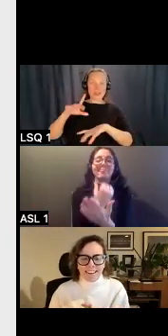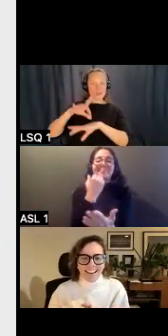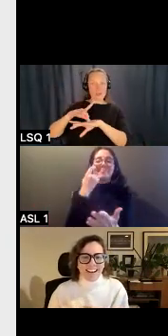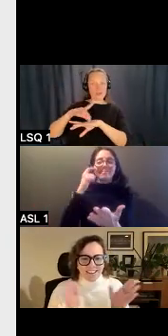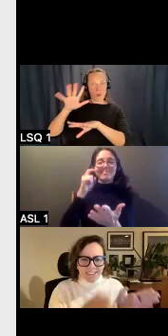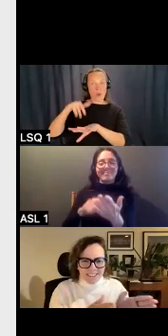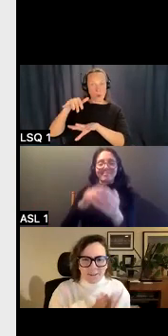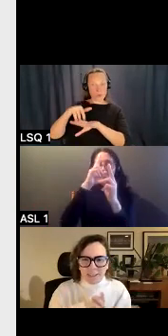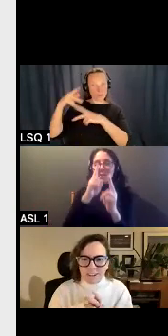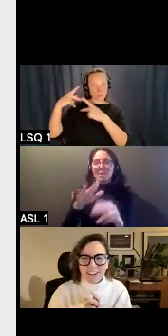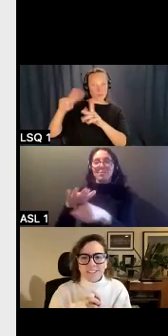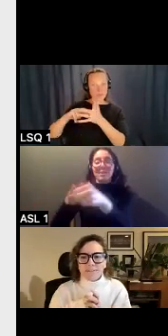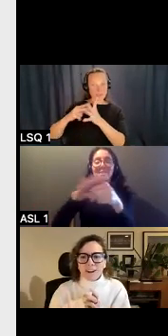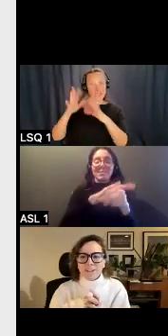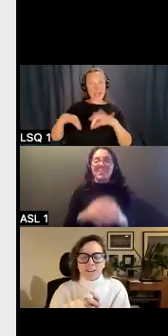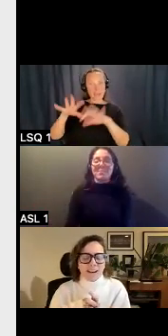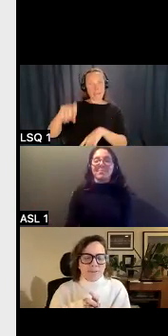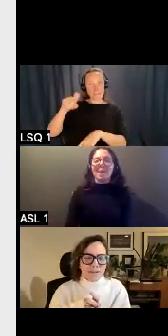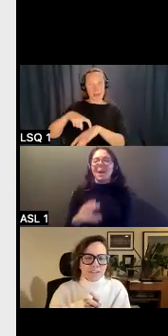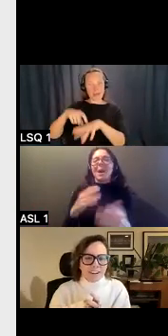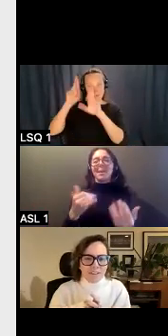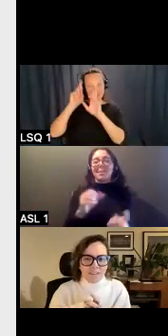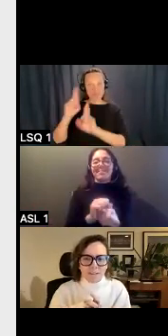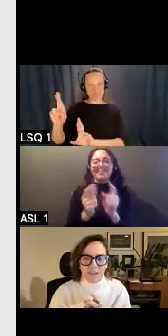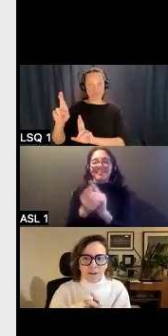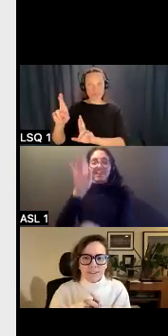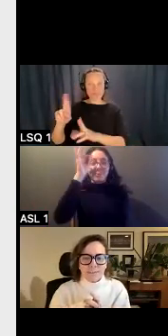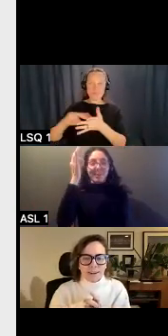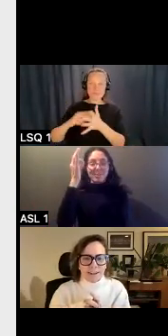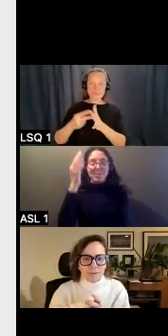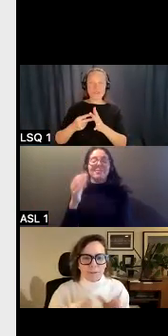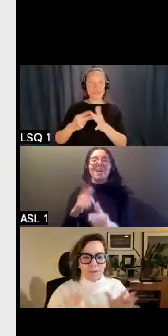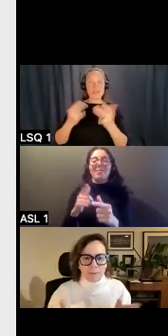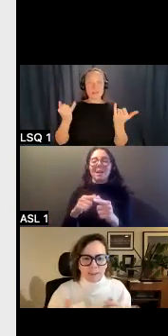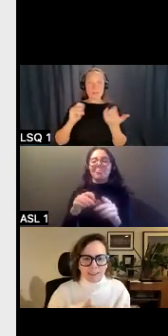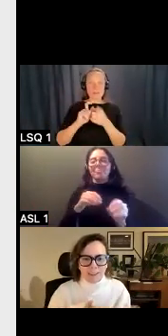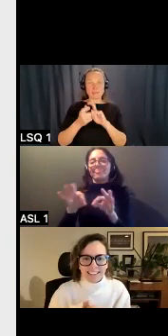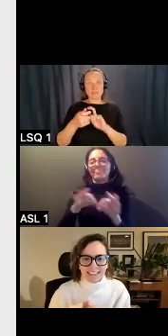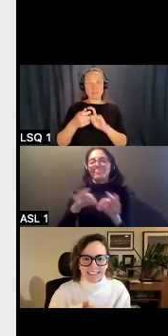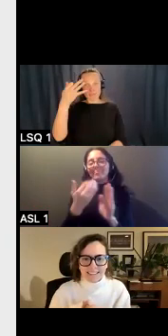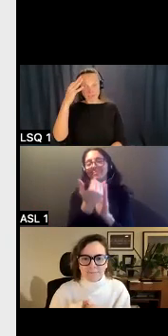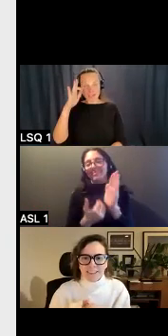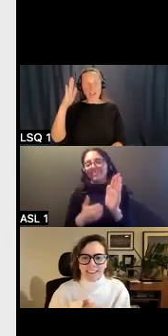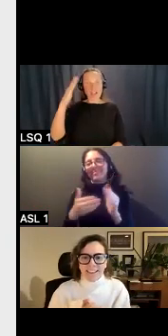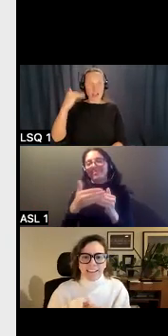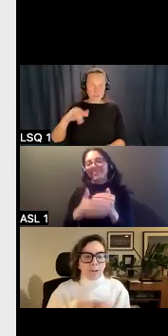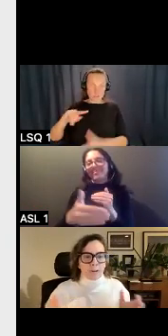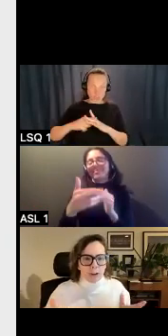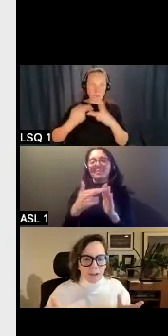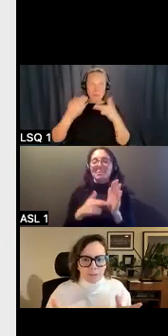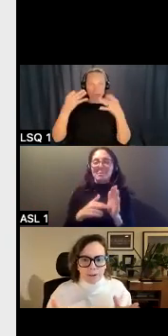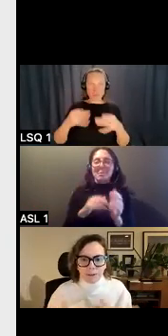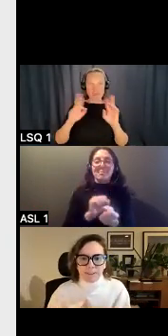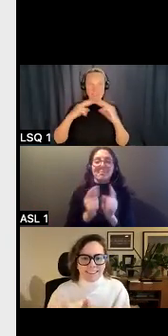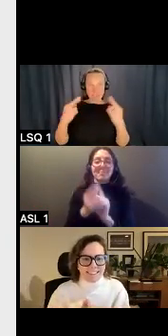that. I'll share this quick introduction in French before turning to a few housekeeping items before we begin the meeting. Thanks. Donc, bonjour